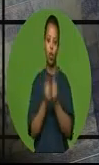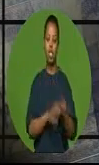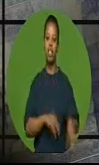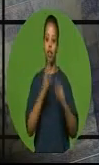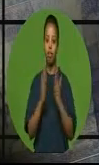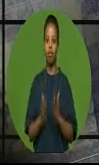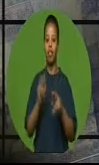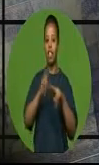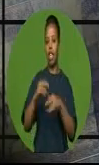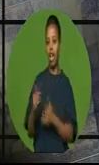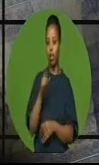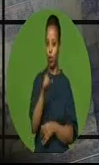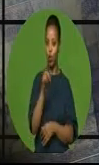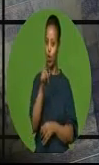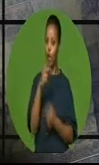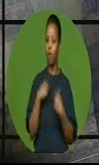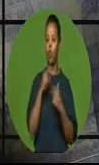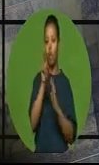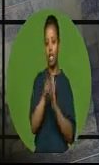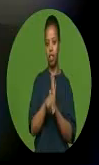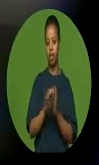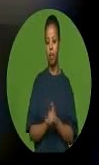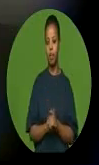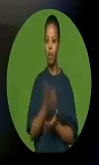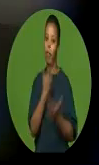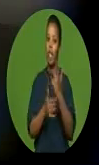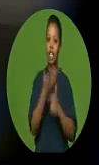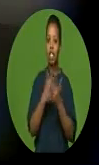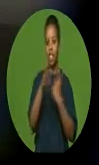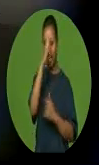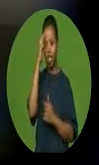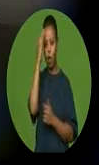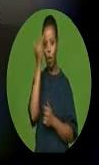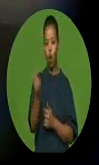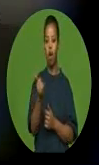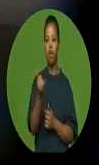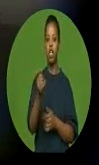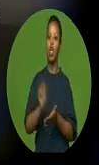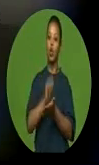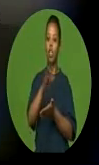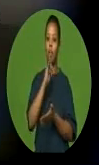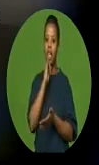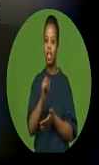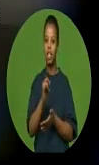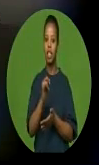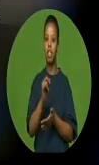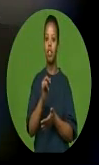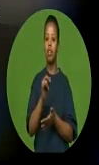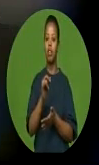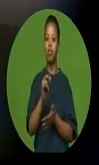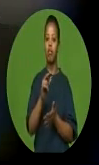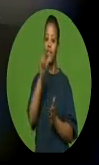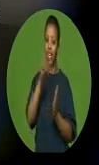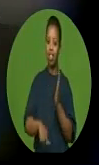student sitting next to you. You have 2 minutes. Discuss the reason why consignment is the